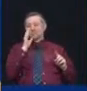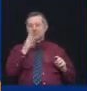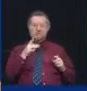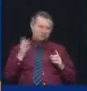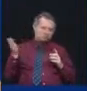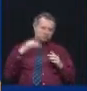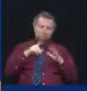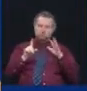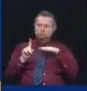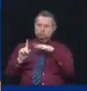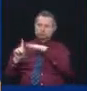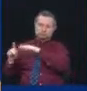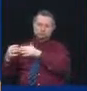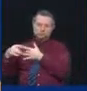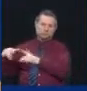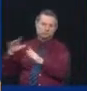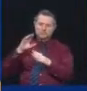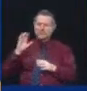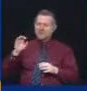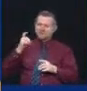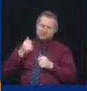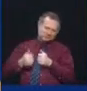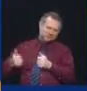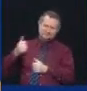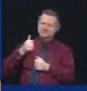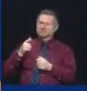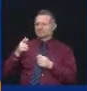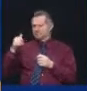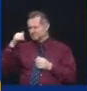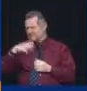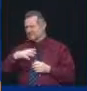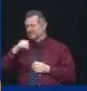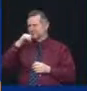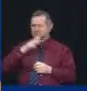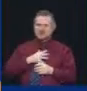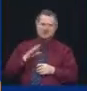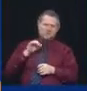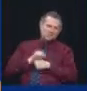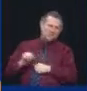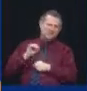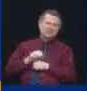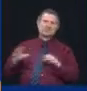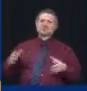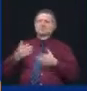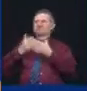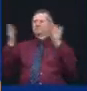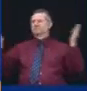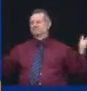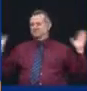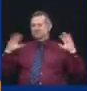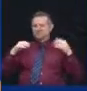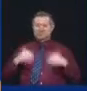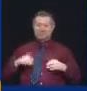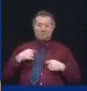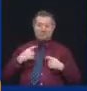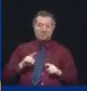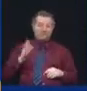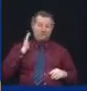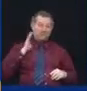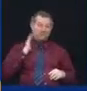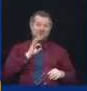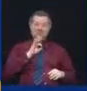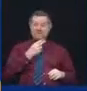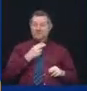men who worked so hard to get this done through COVID, while it was a field hospital, while it was a